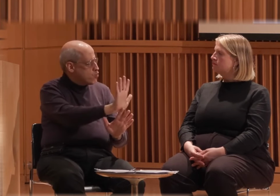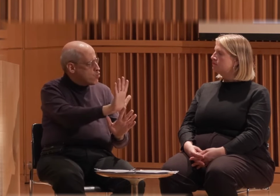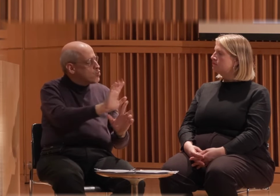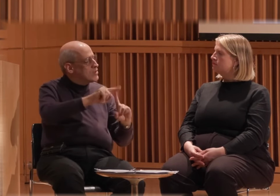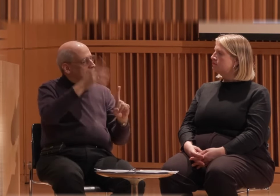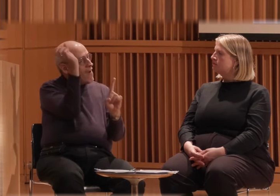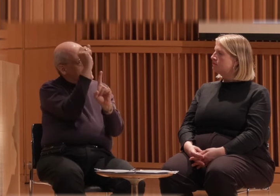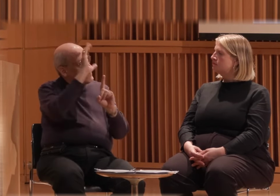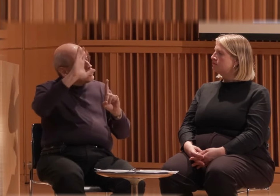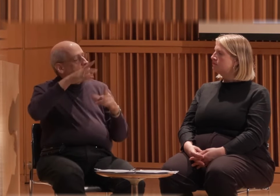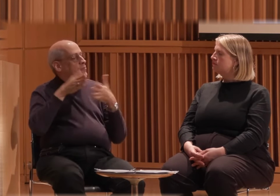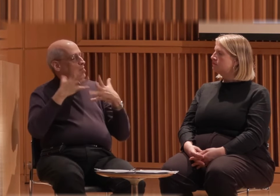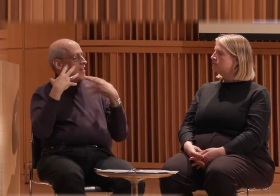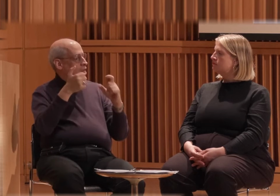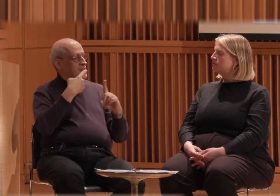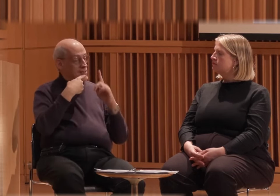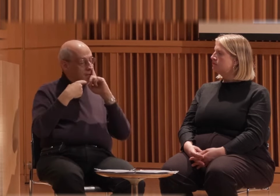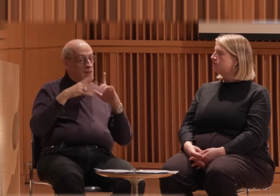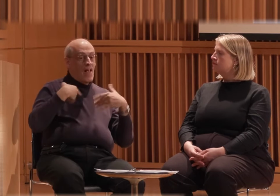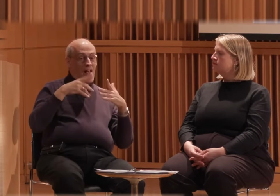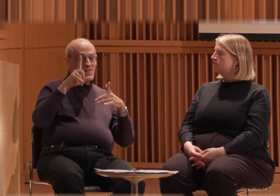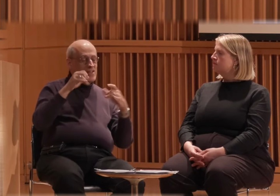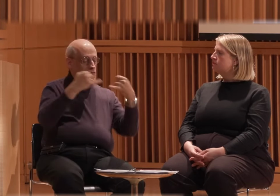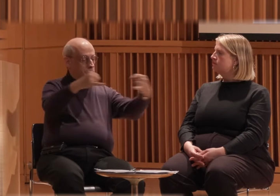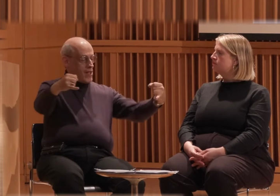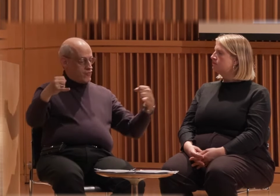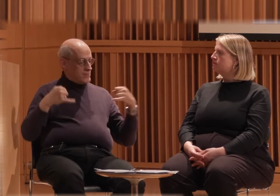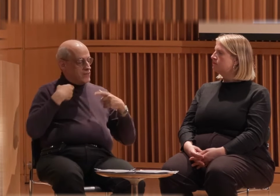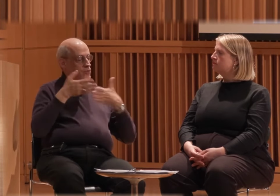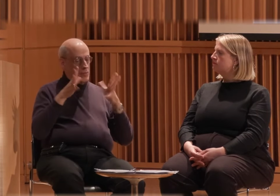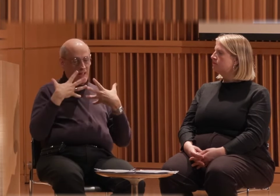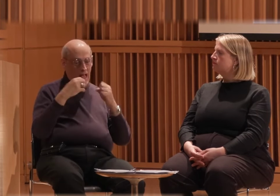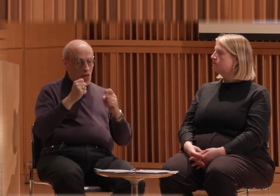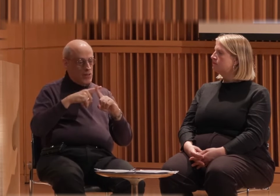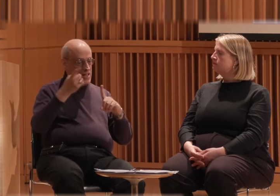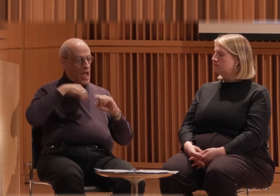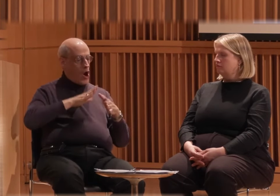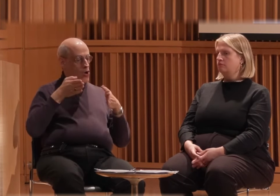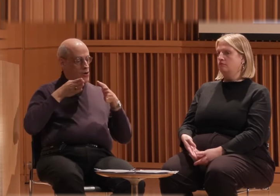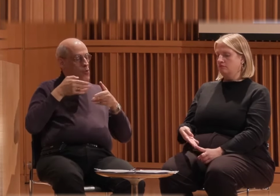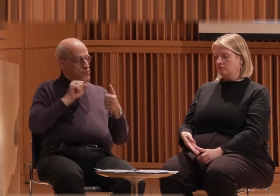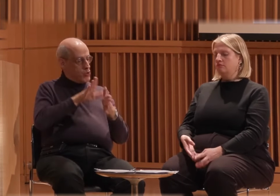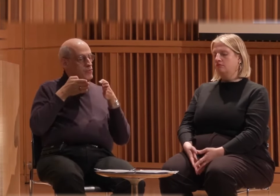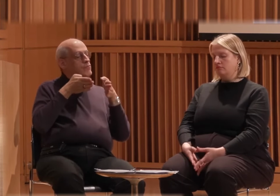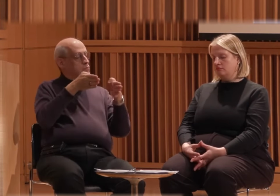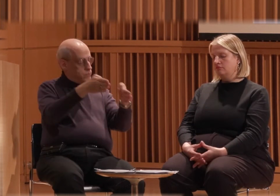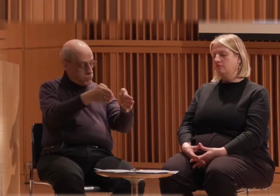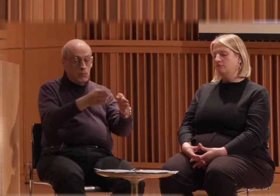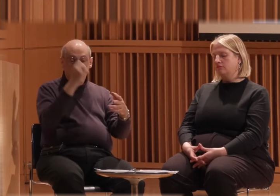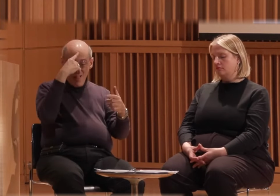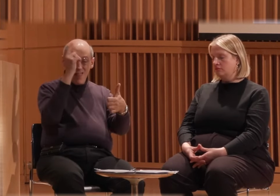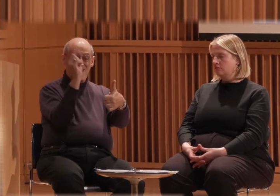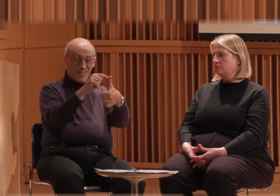vision of public health that says these are the boundaries of public health, and this is the lane that we are going to stay in. And I think